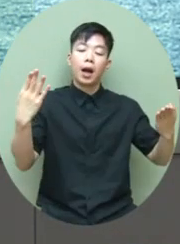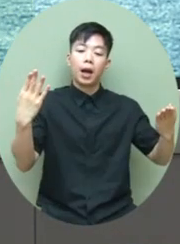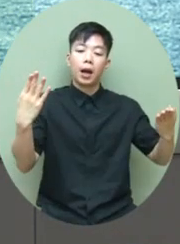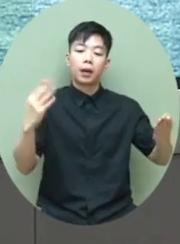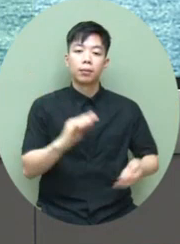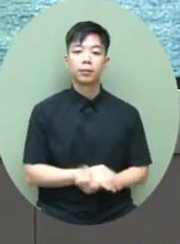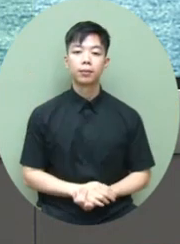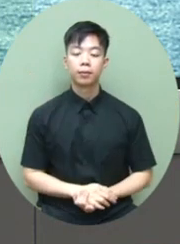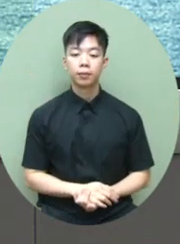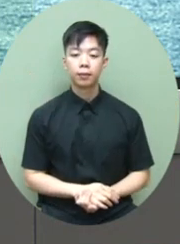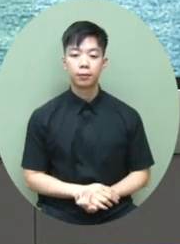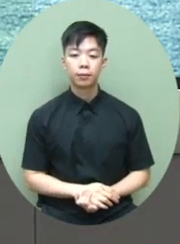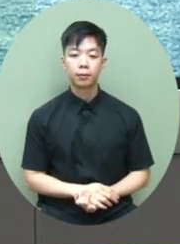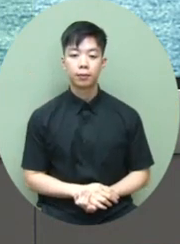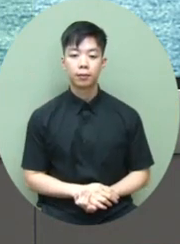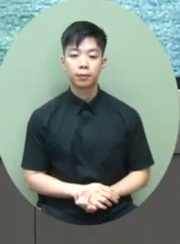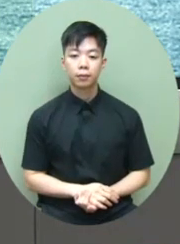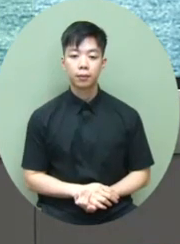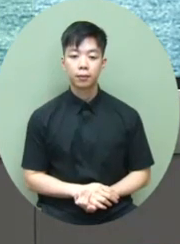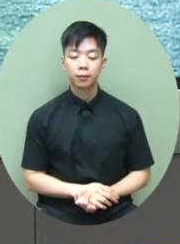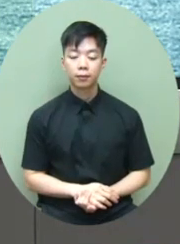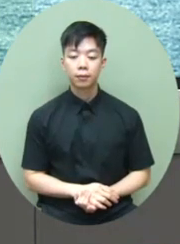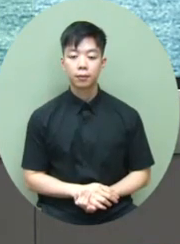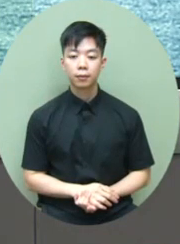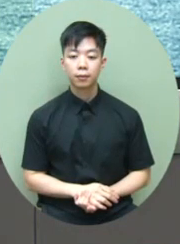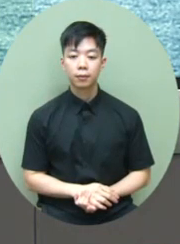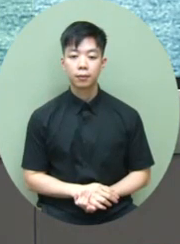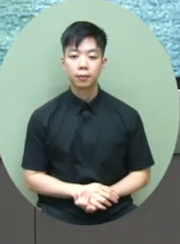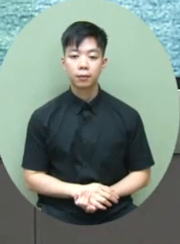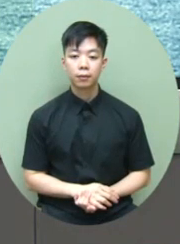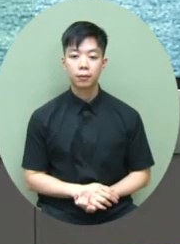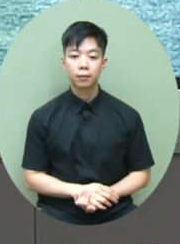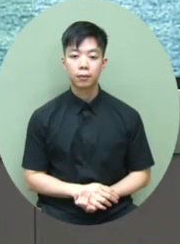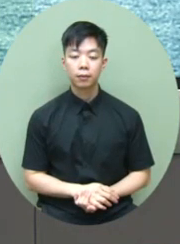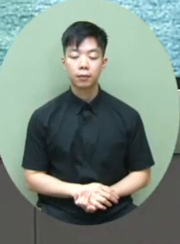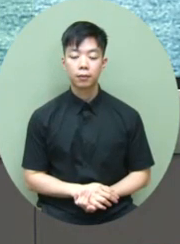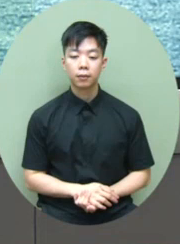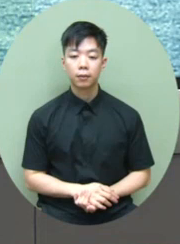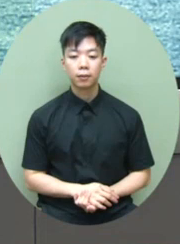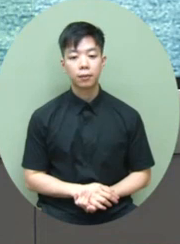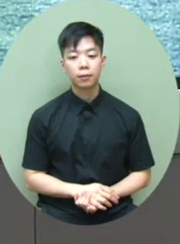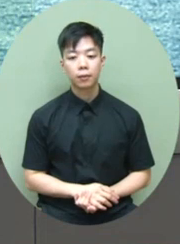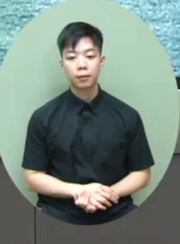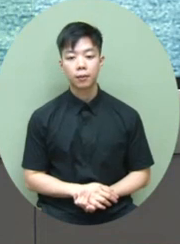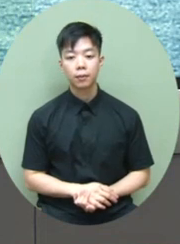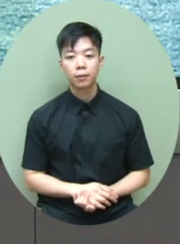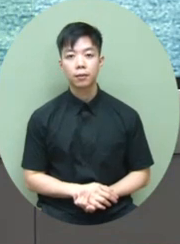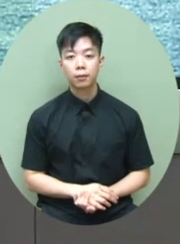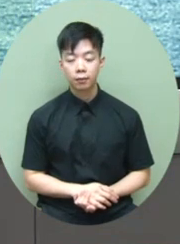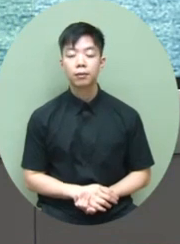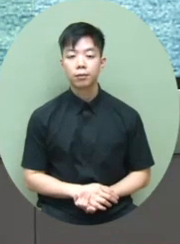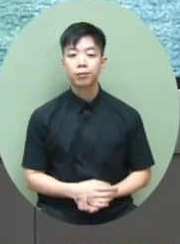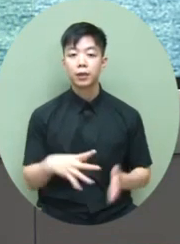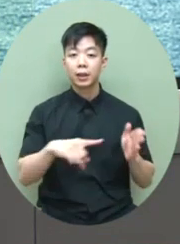supply issue, all the ward, the medical equipment the A&E and also the